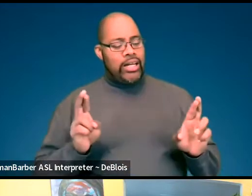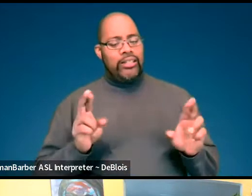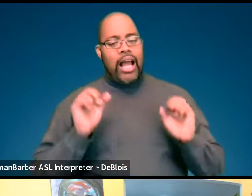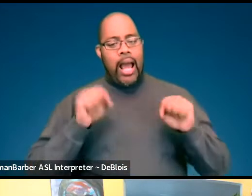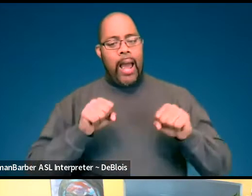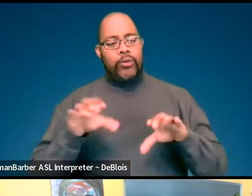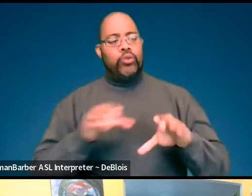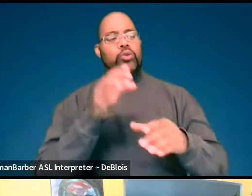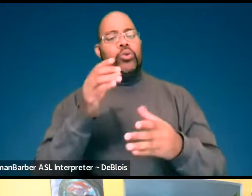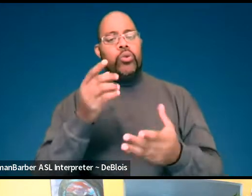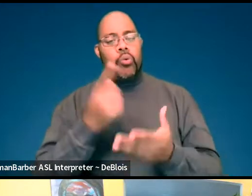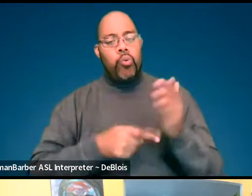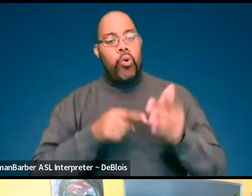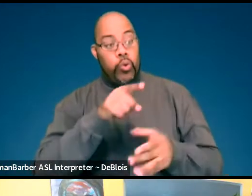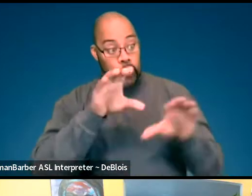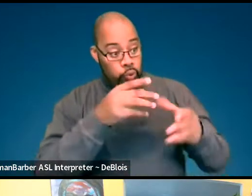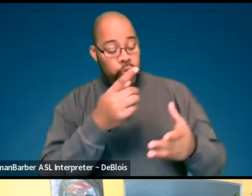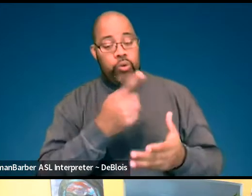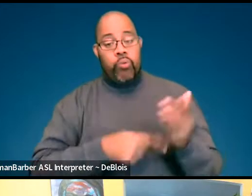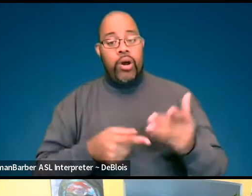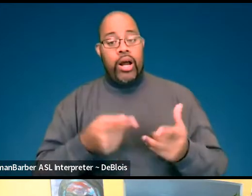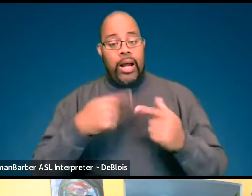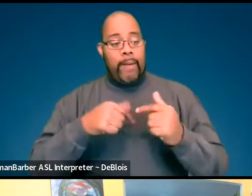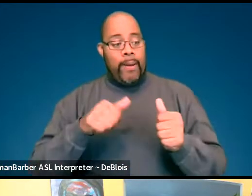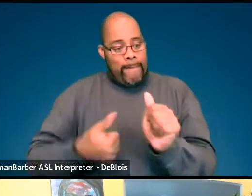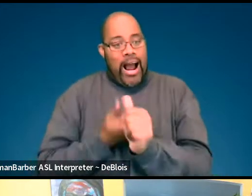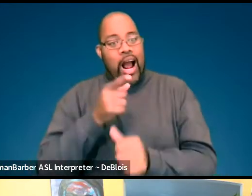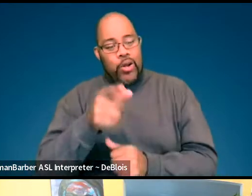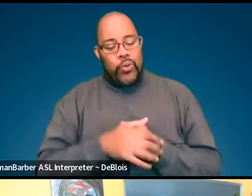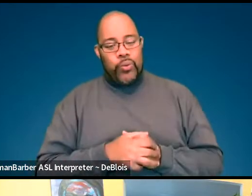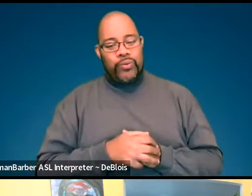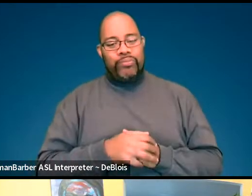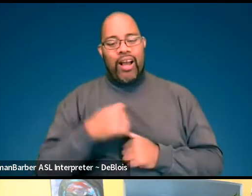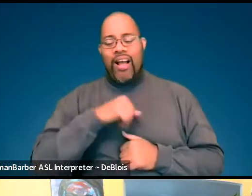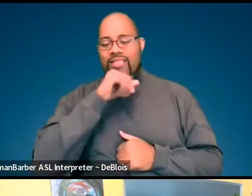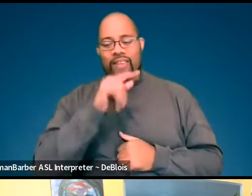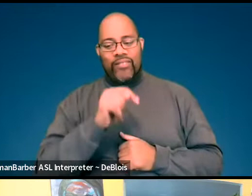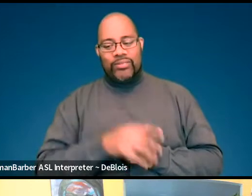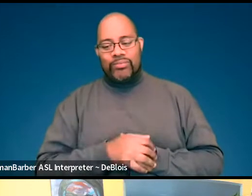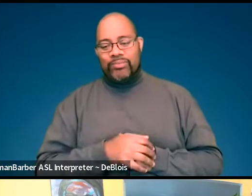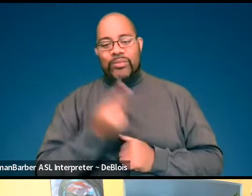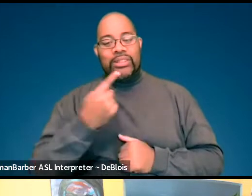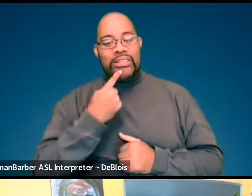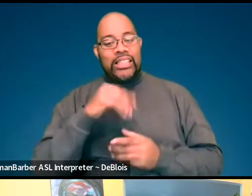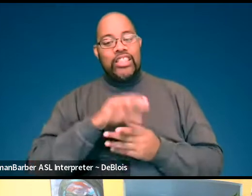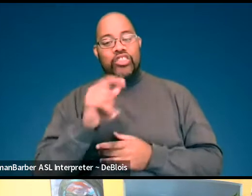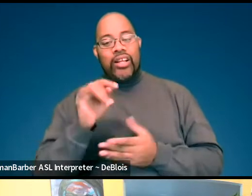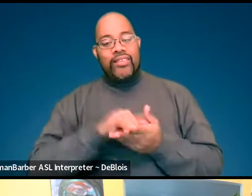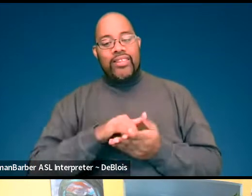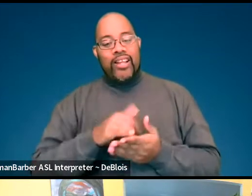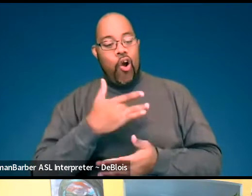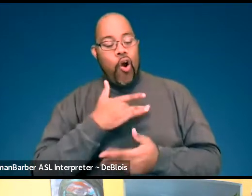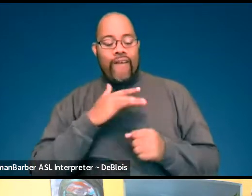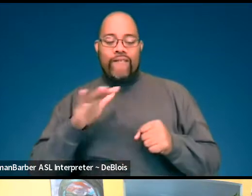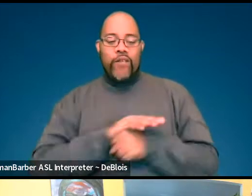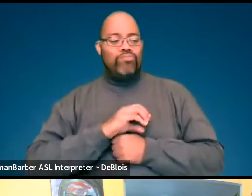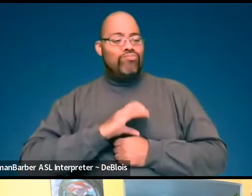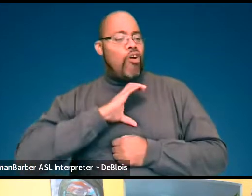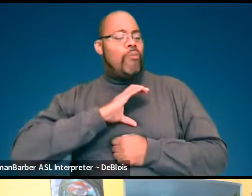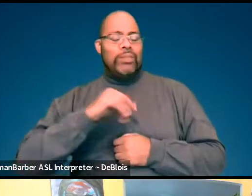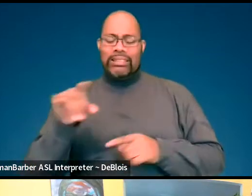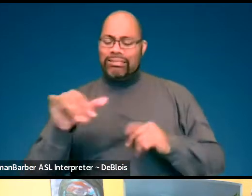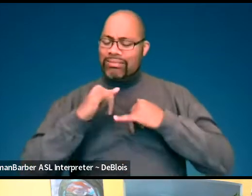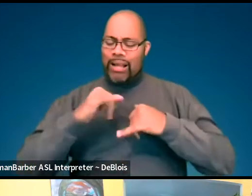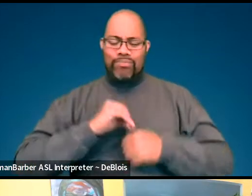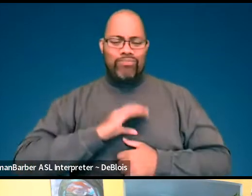to do what you're doing and what's coming behind you. I love it. It's like someone said in the chat that their heart is full. Mine is full. So I'm